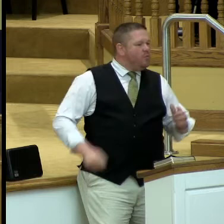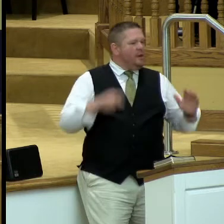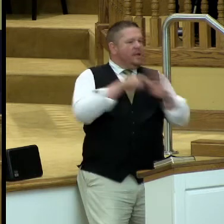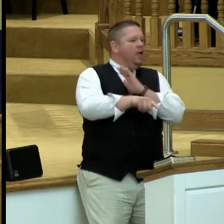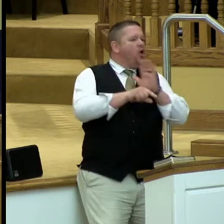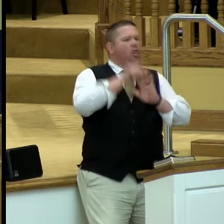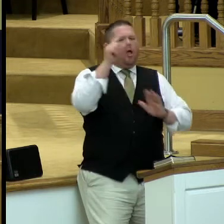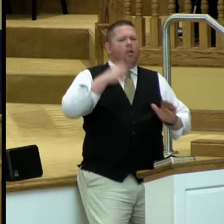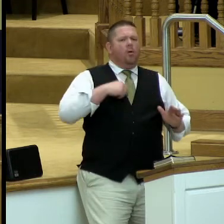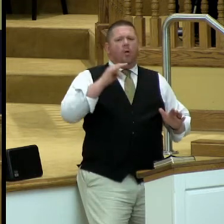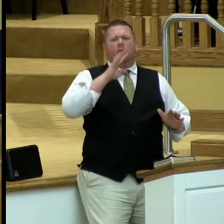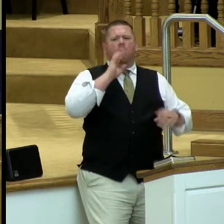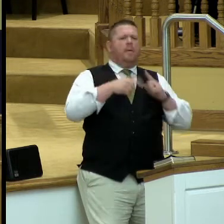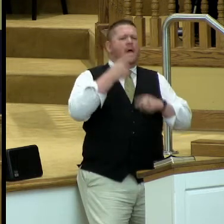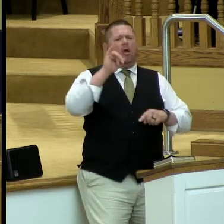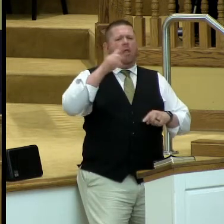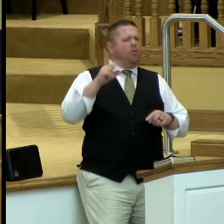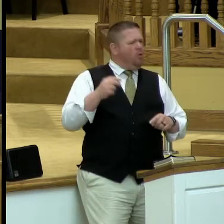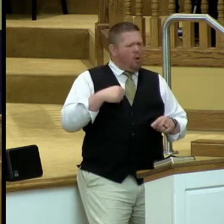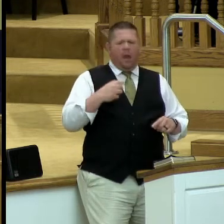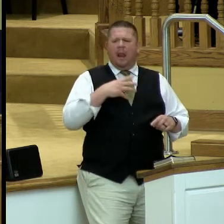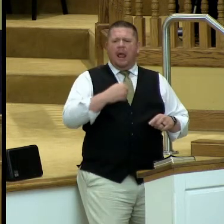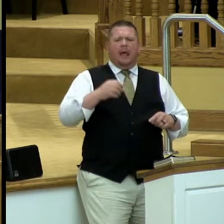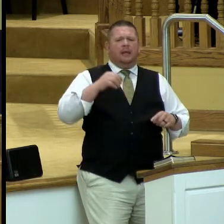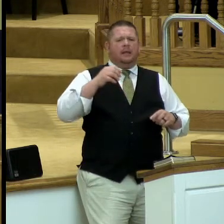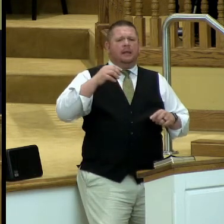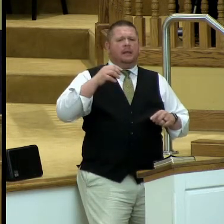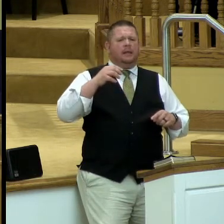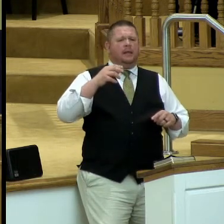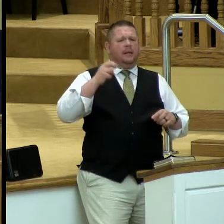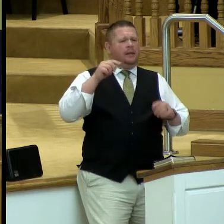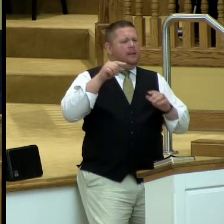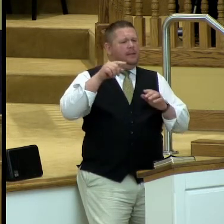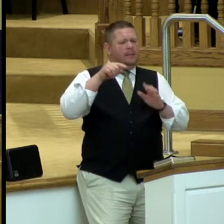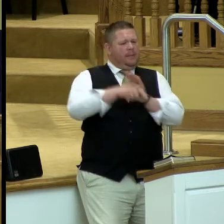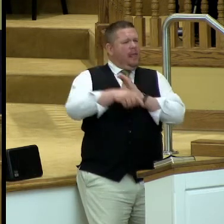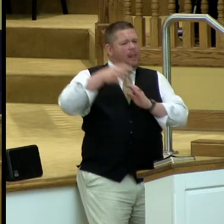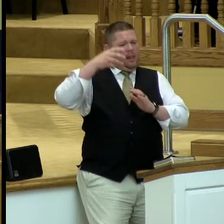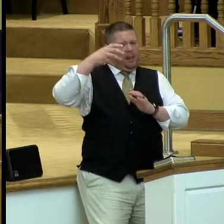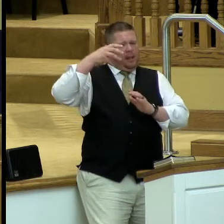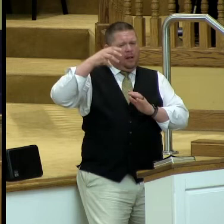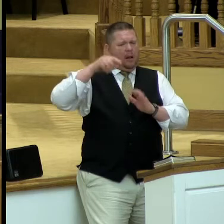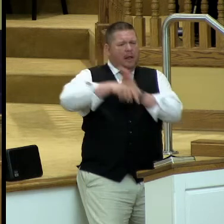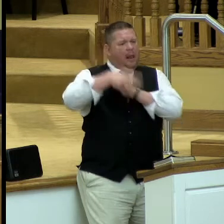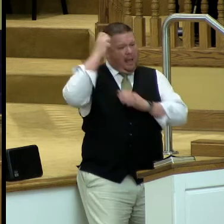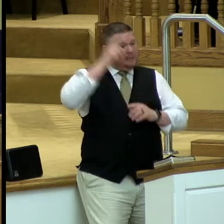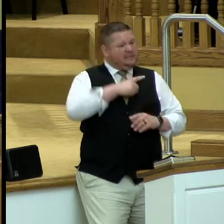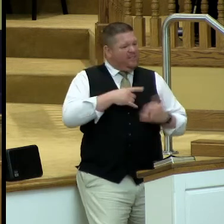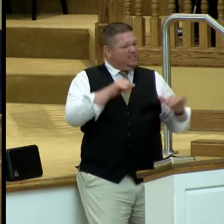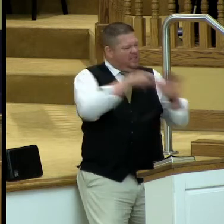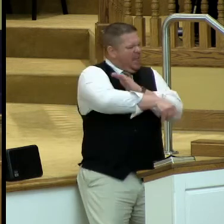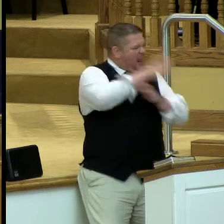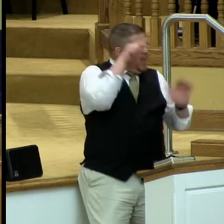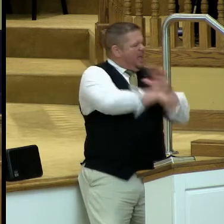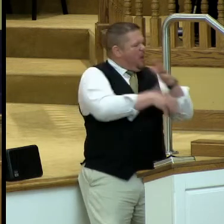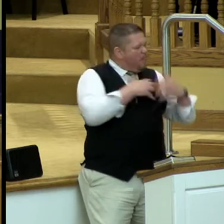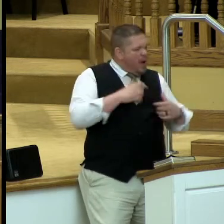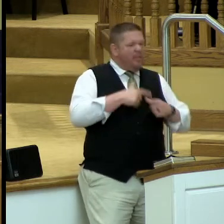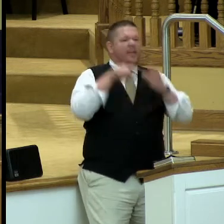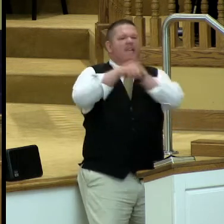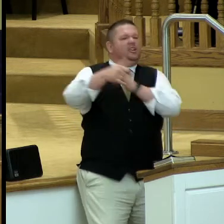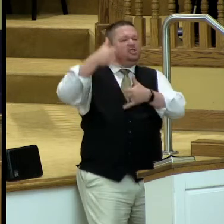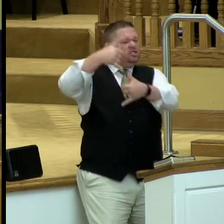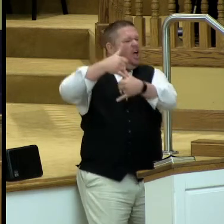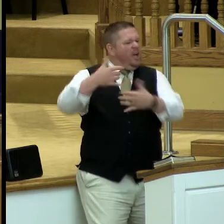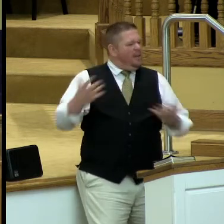killed Goliath. Oh, we're only going to talk about Goliath? No, I like the bear and the lion better. Because no one got to see it, but David still knew it happened. Why? Because that's the